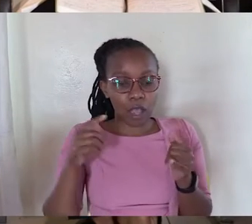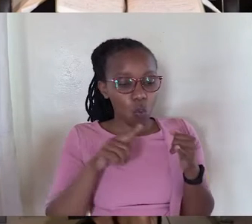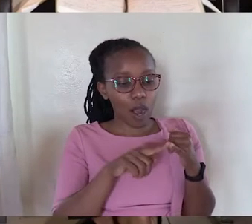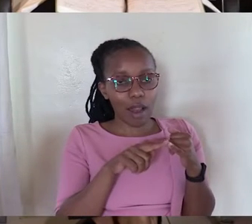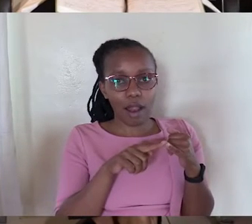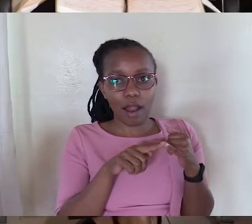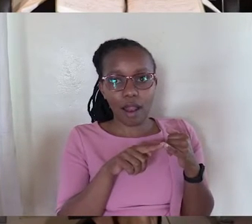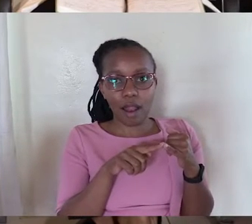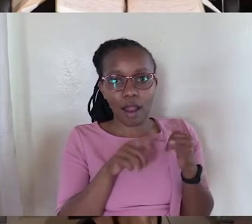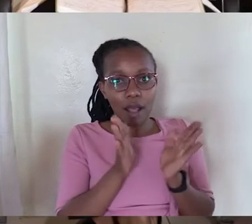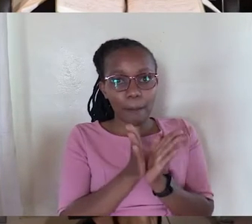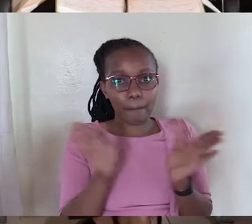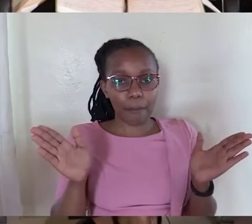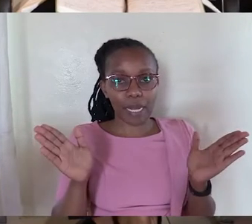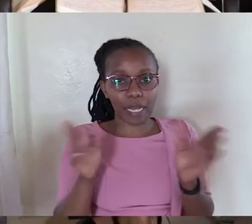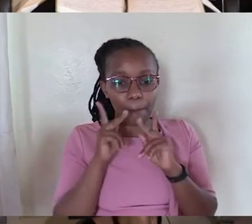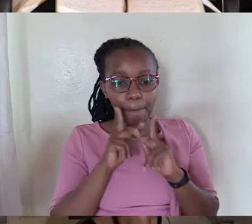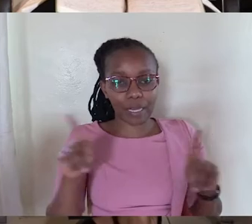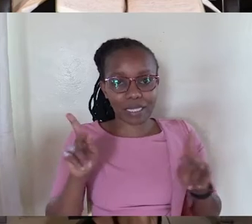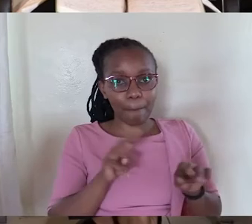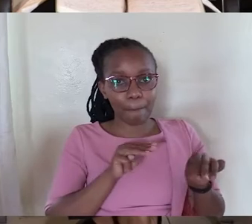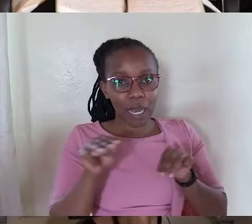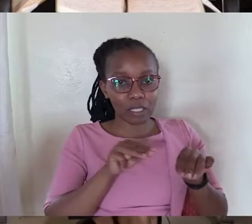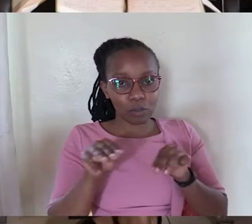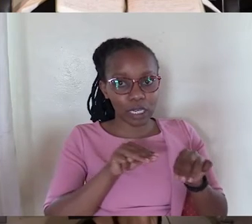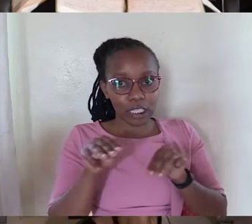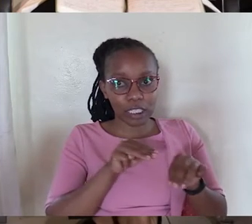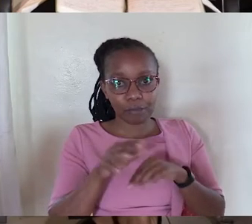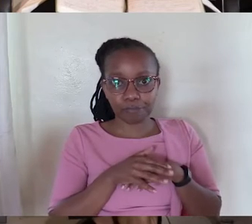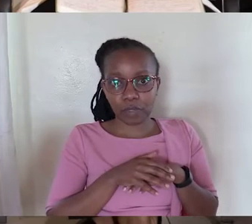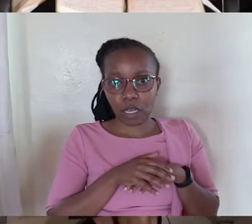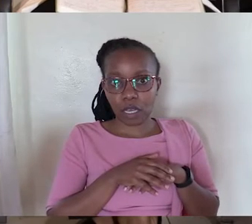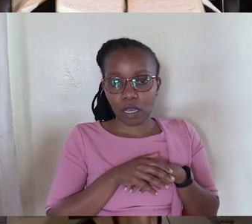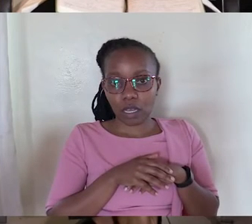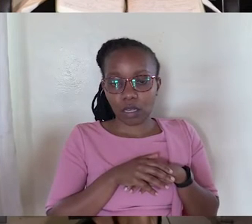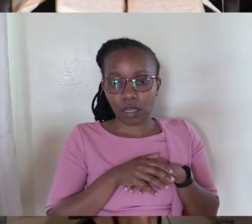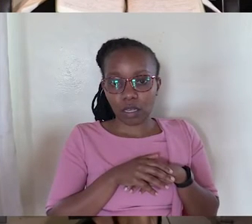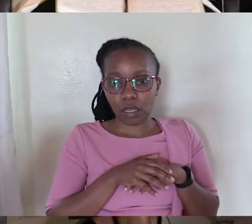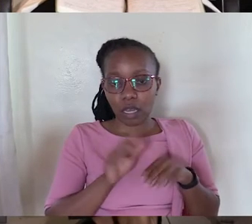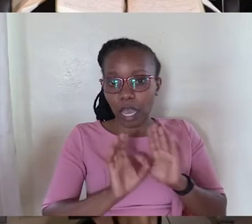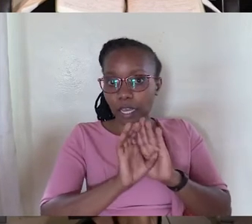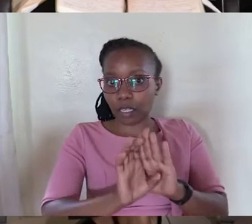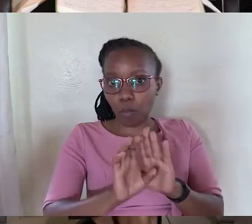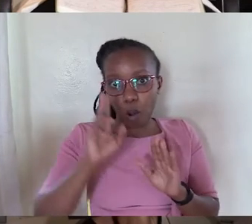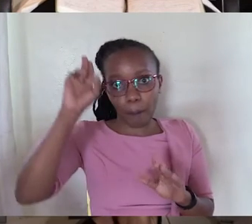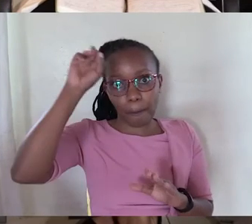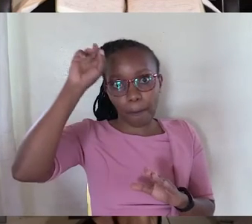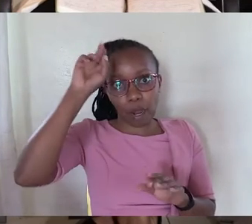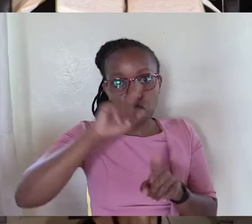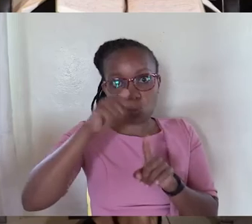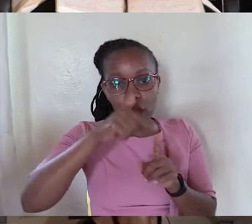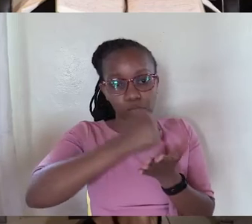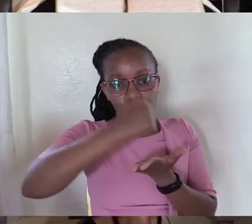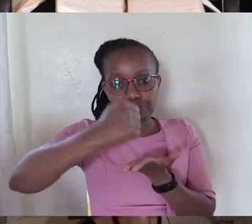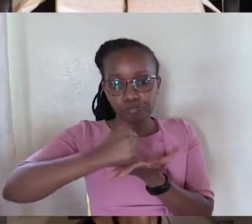one, on public order management, in terms of equipment, for instance, imploring the police that when they deploy